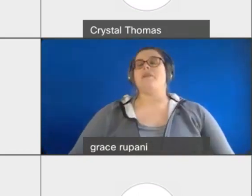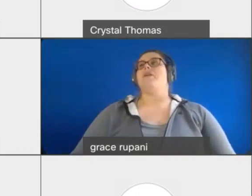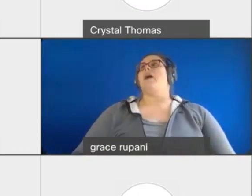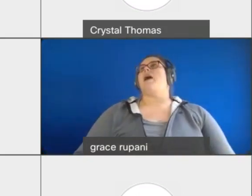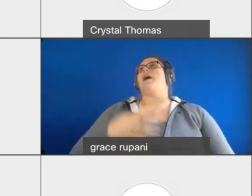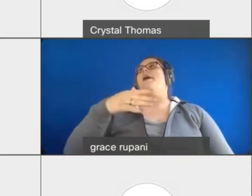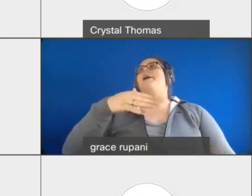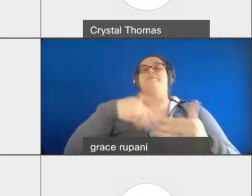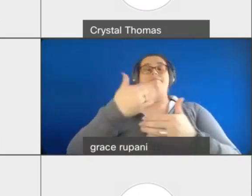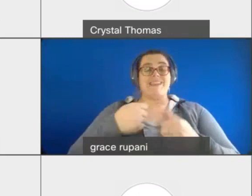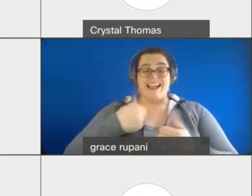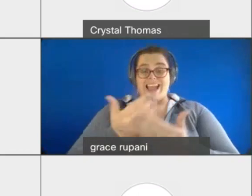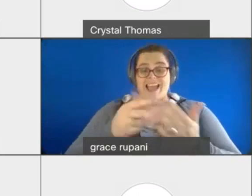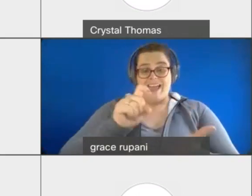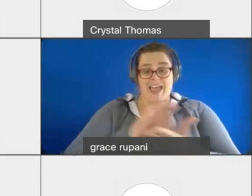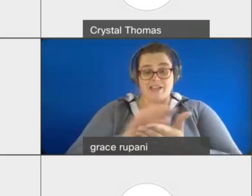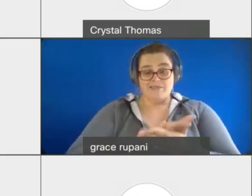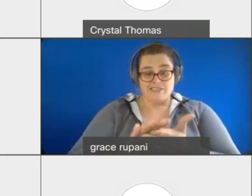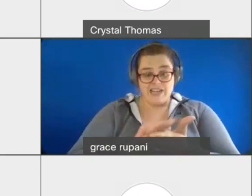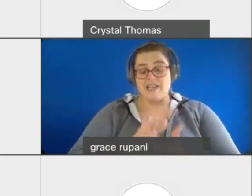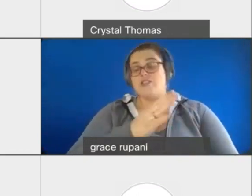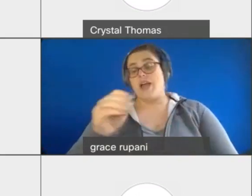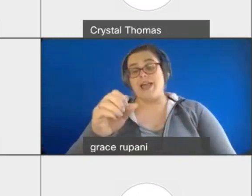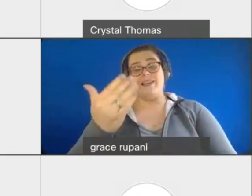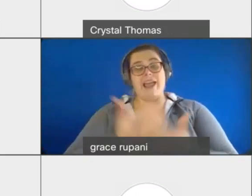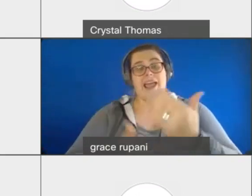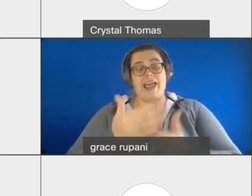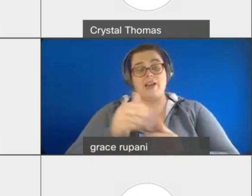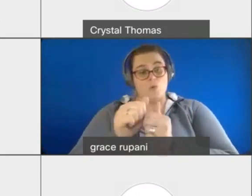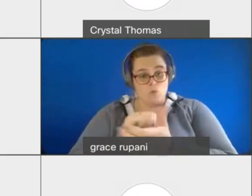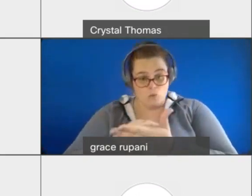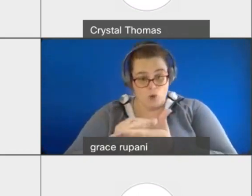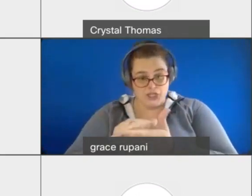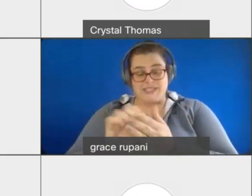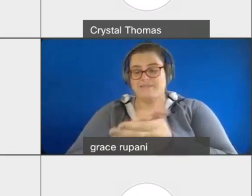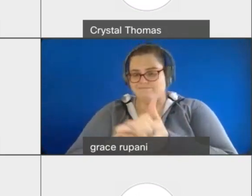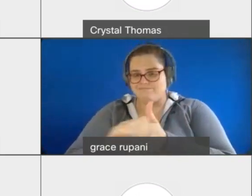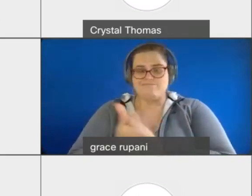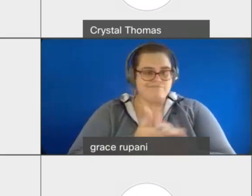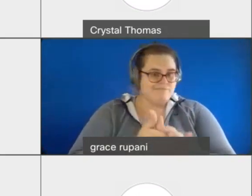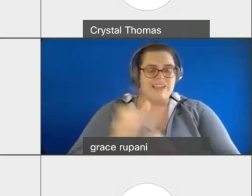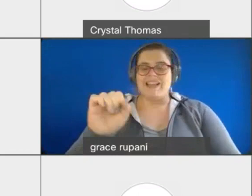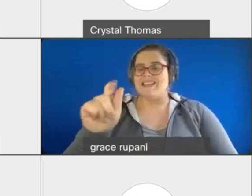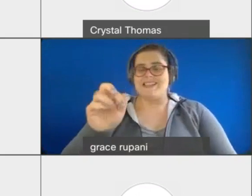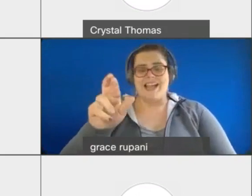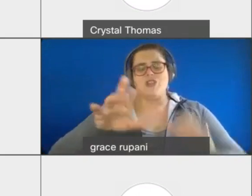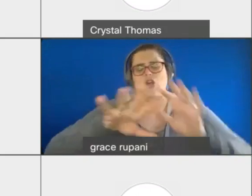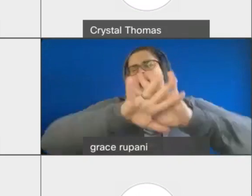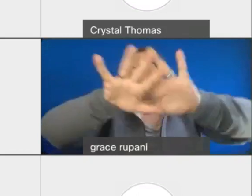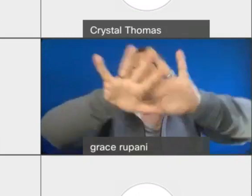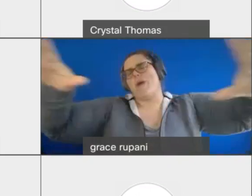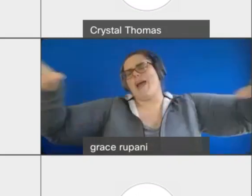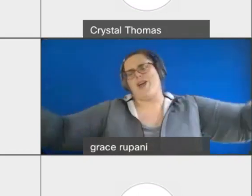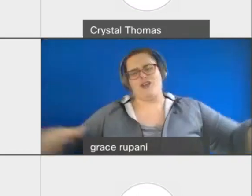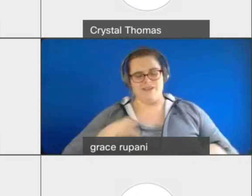our building, we have sanitizers literally everywhere. They're now even in the bathroom. So if it's beside the sink, we still have